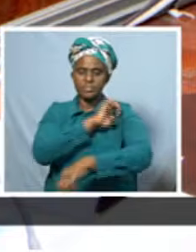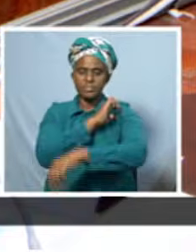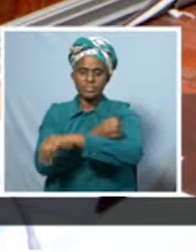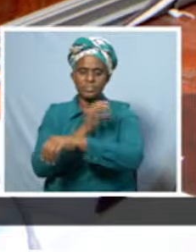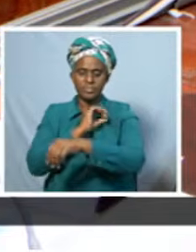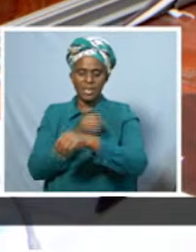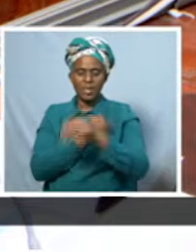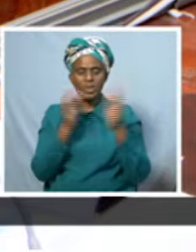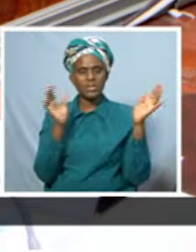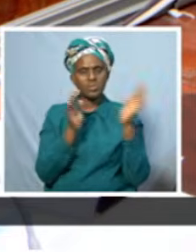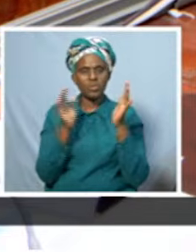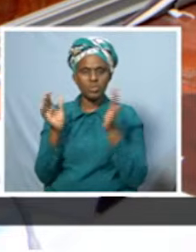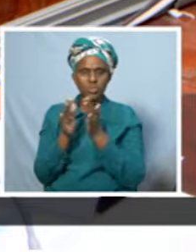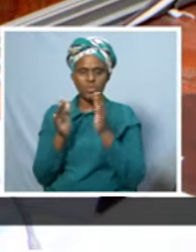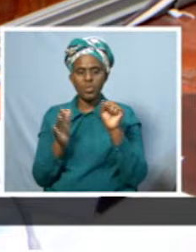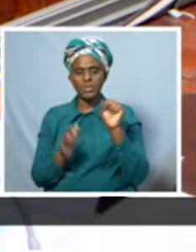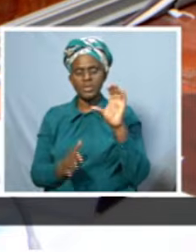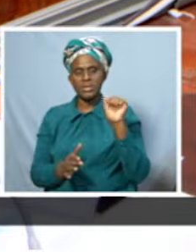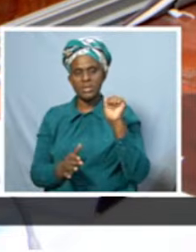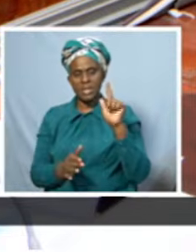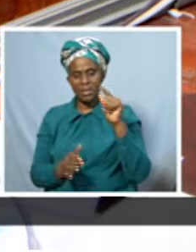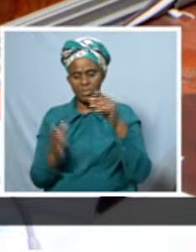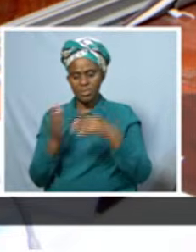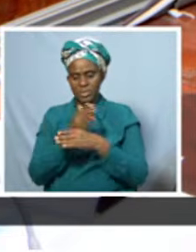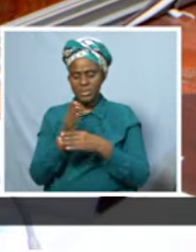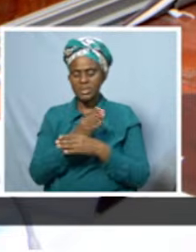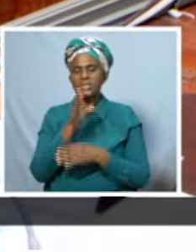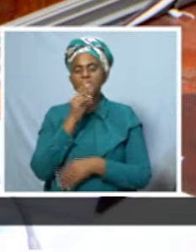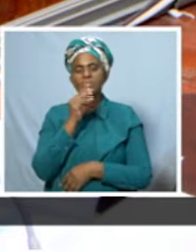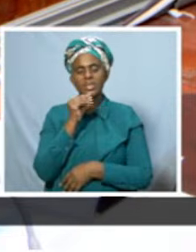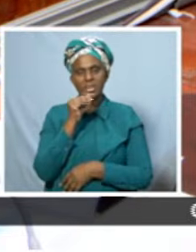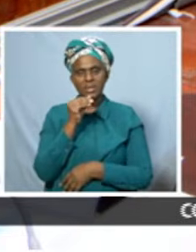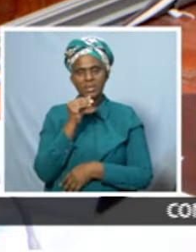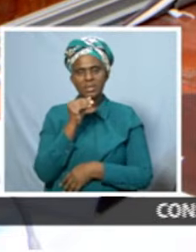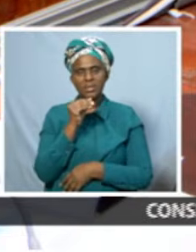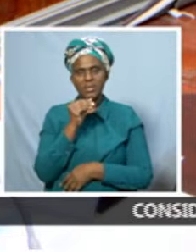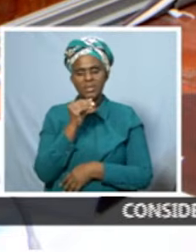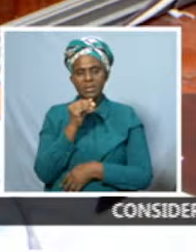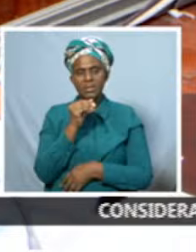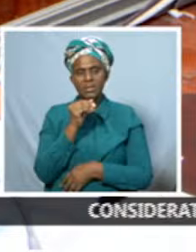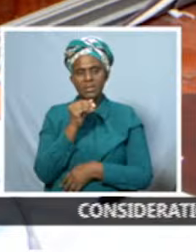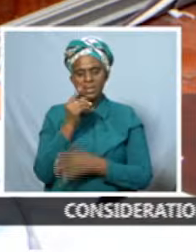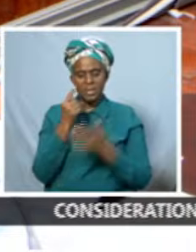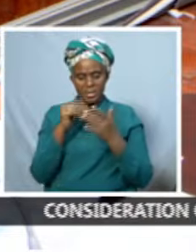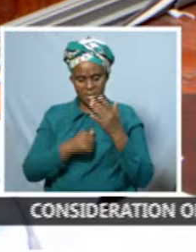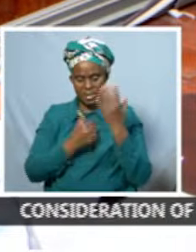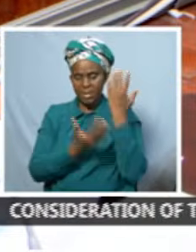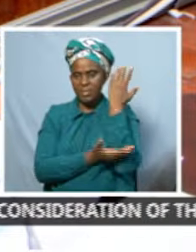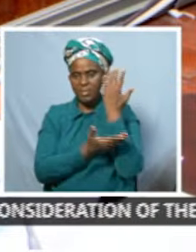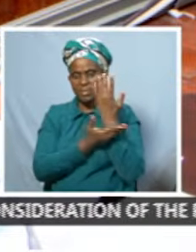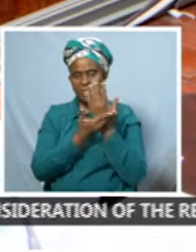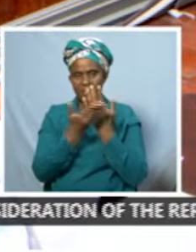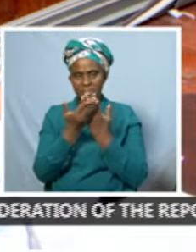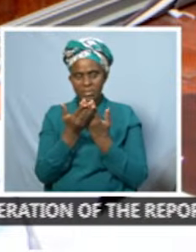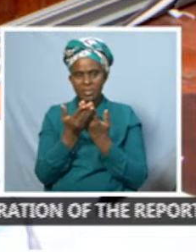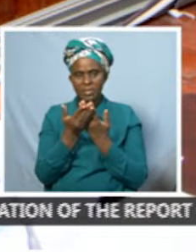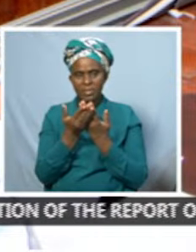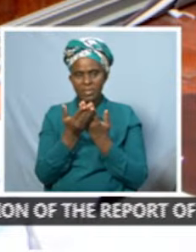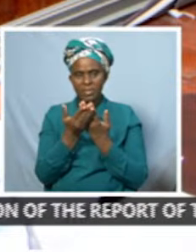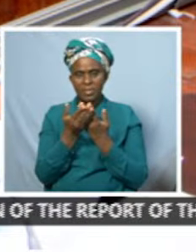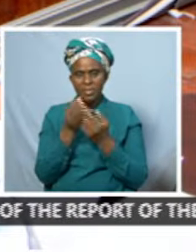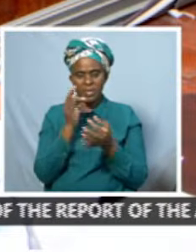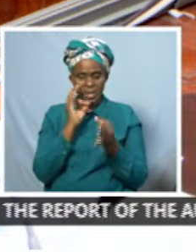our small-scale businessmen or businesses so that we uplift them. But